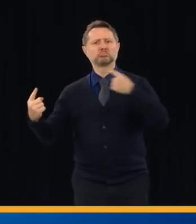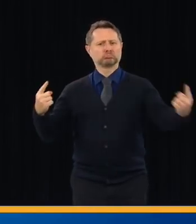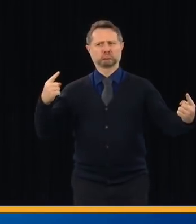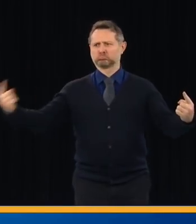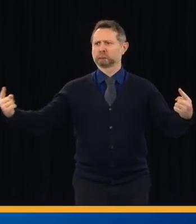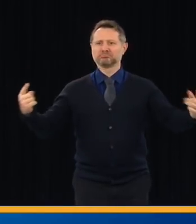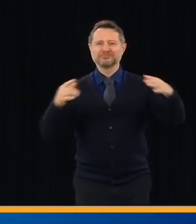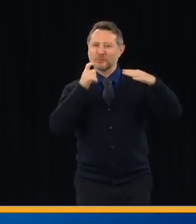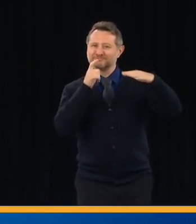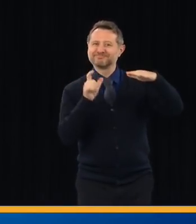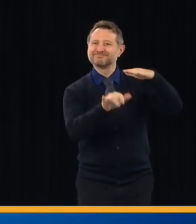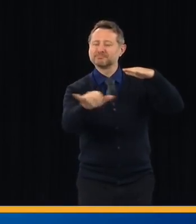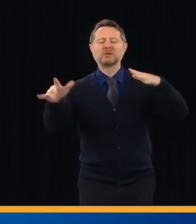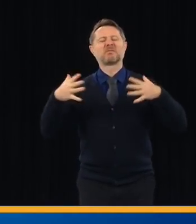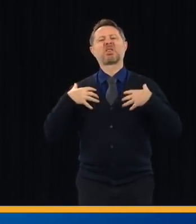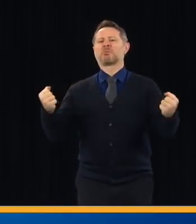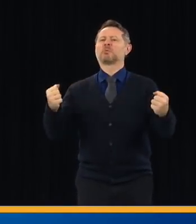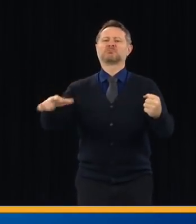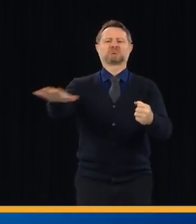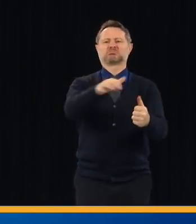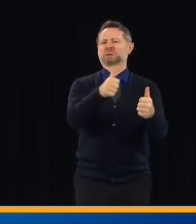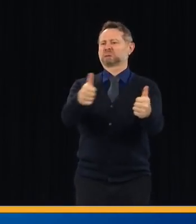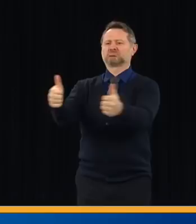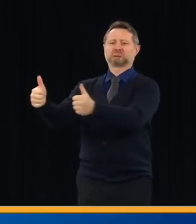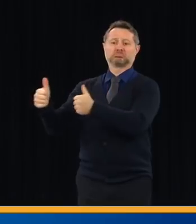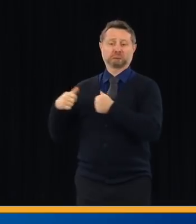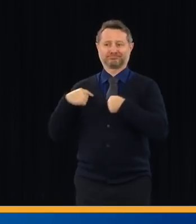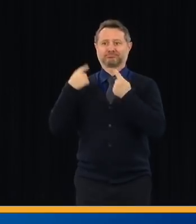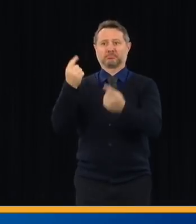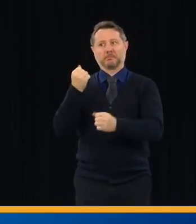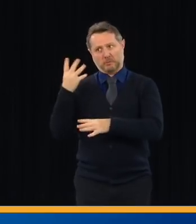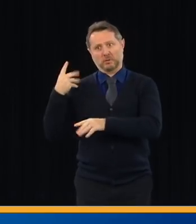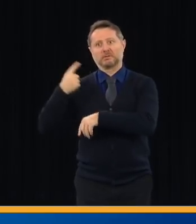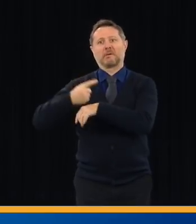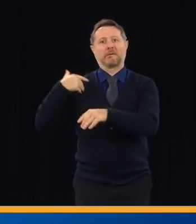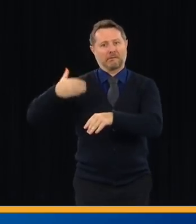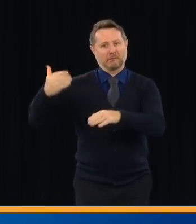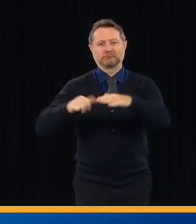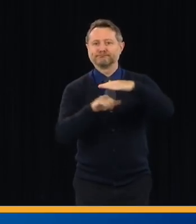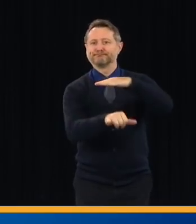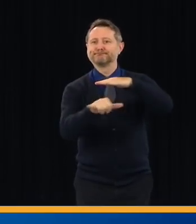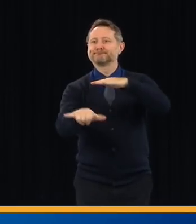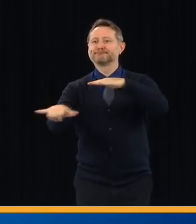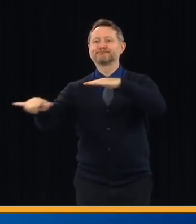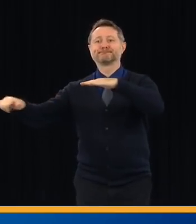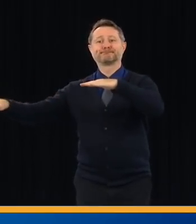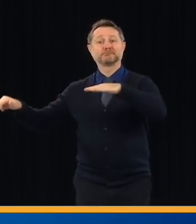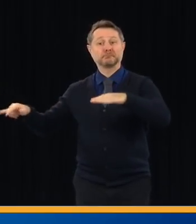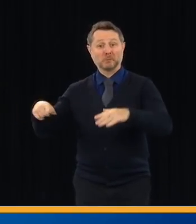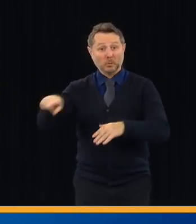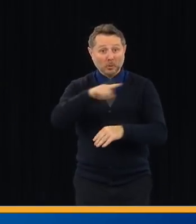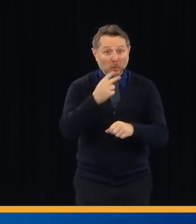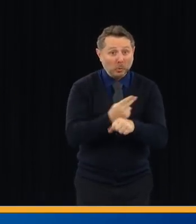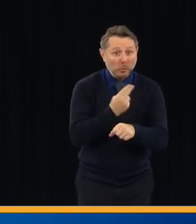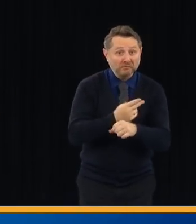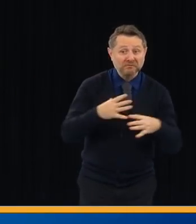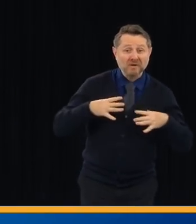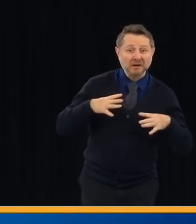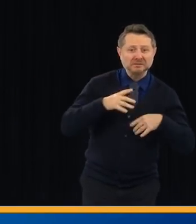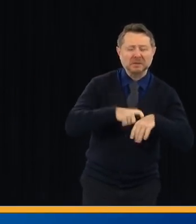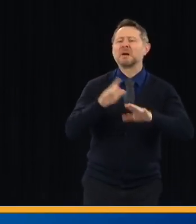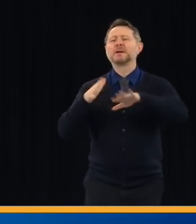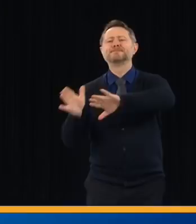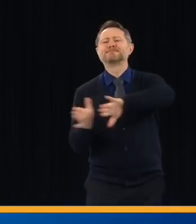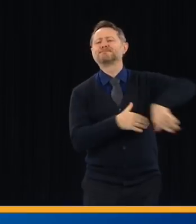in quarantine. They have to take vacation time for those 14 days. Let's go through some